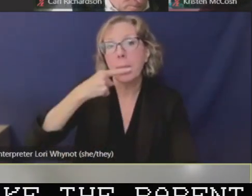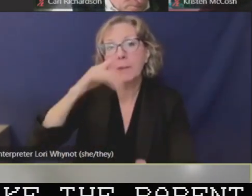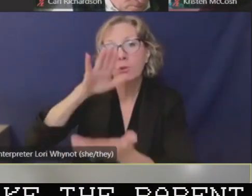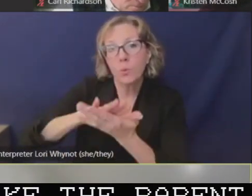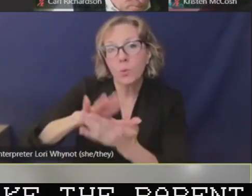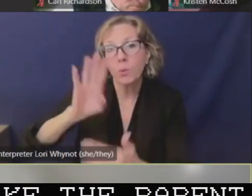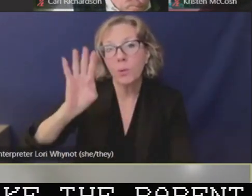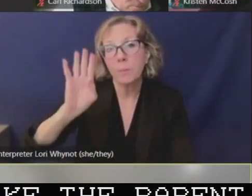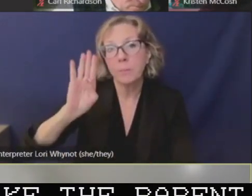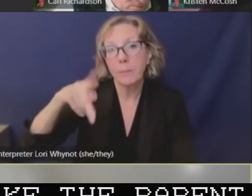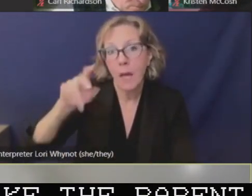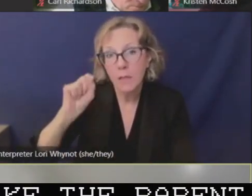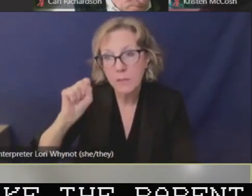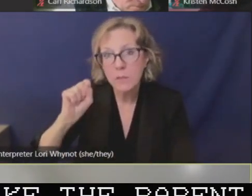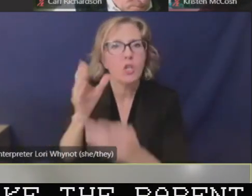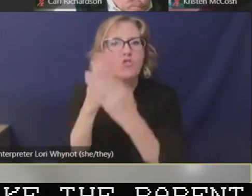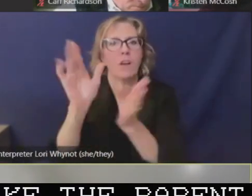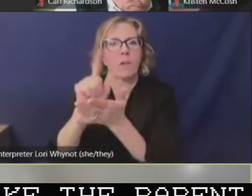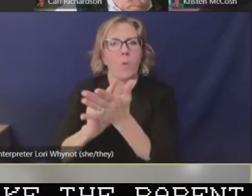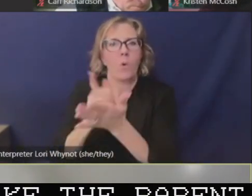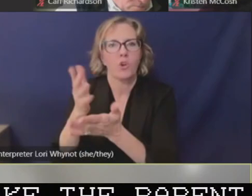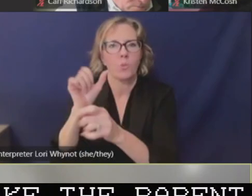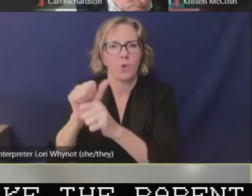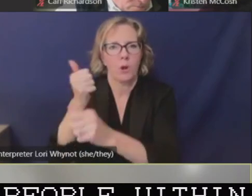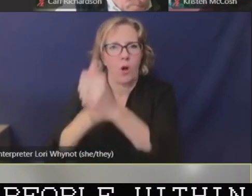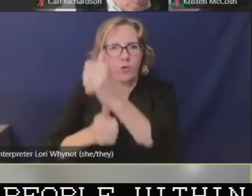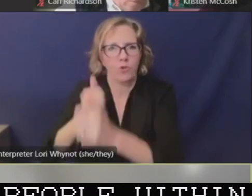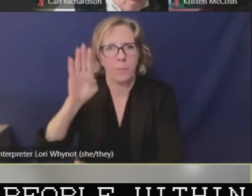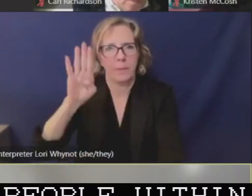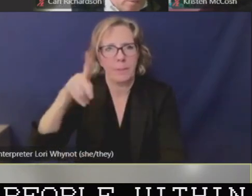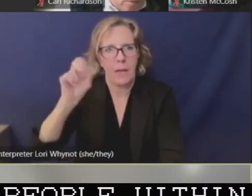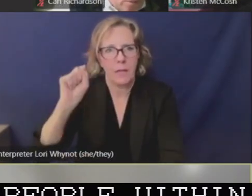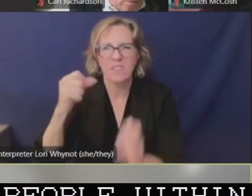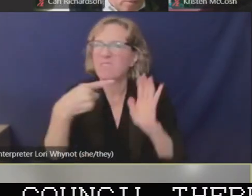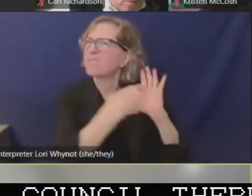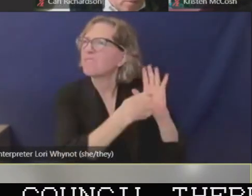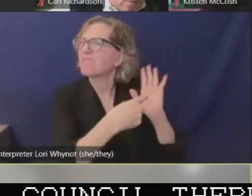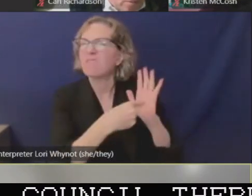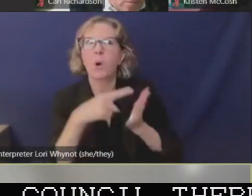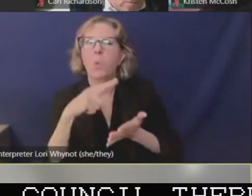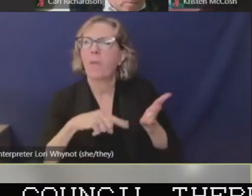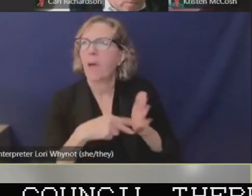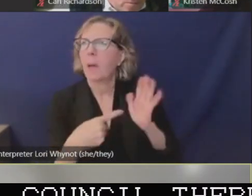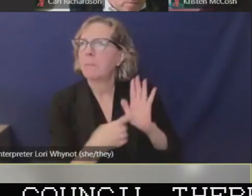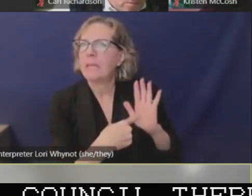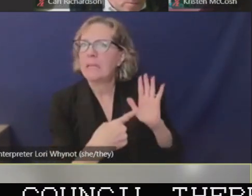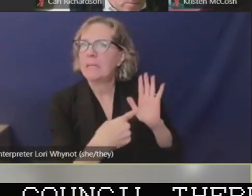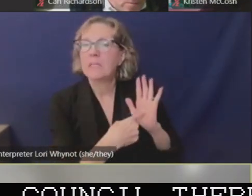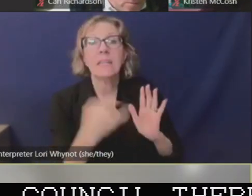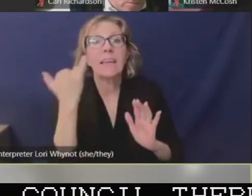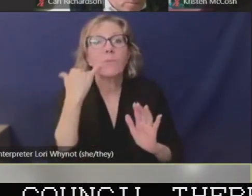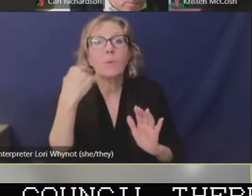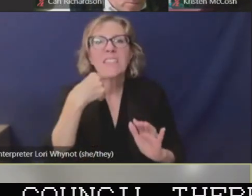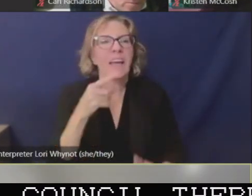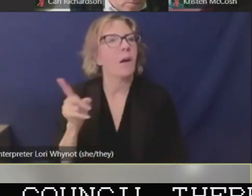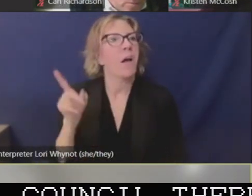ask what these things mean. Because if we just say it's coming from a